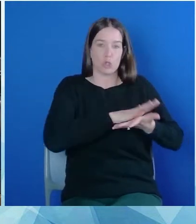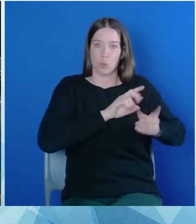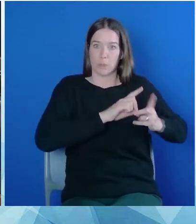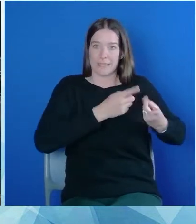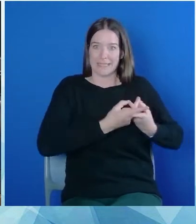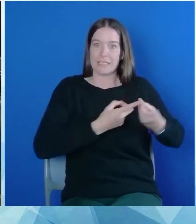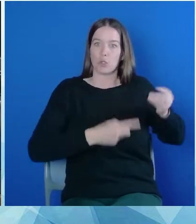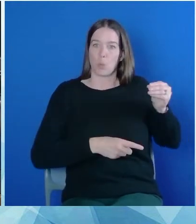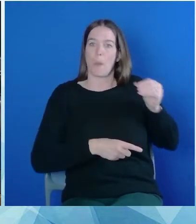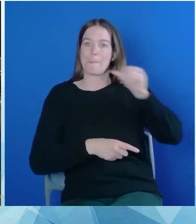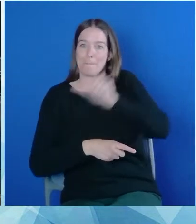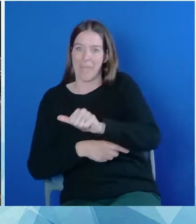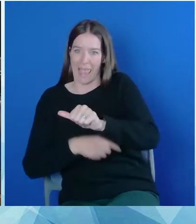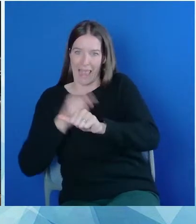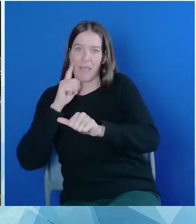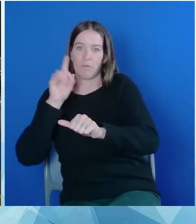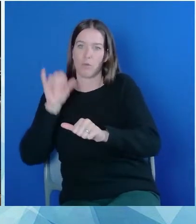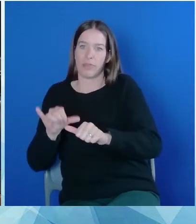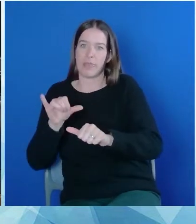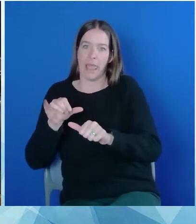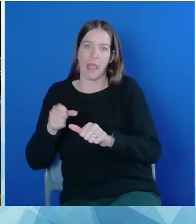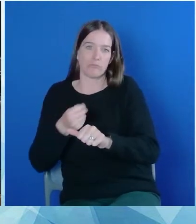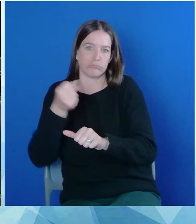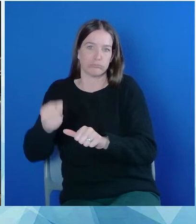for that placement, correct. Okay.